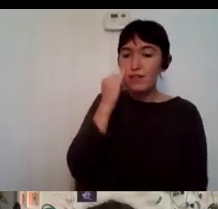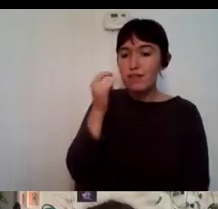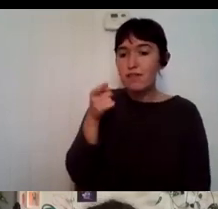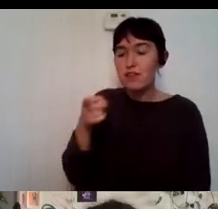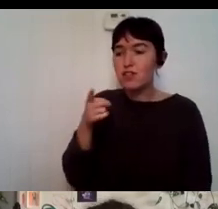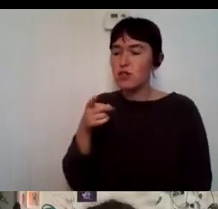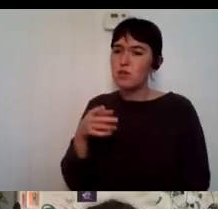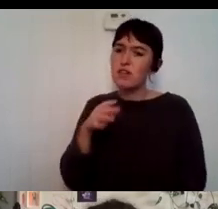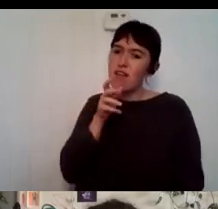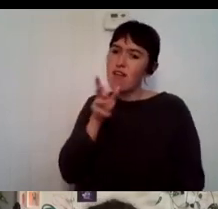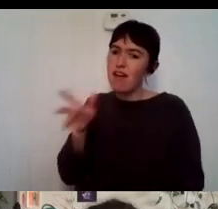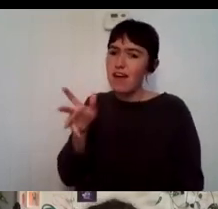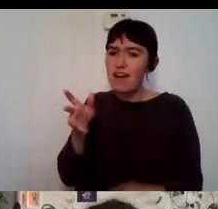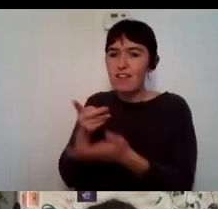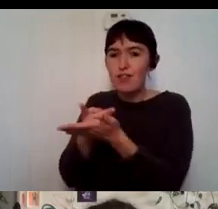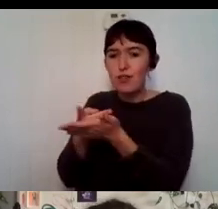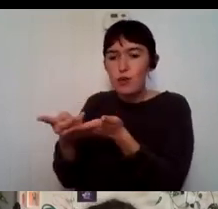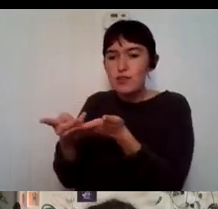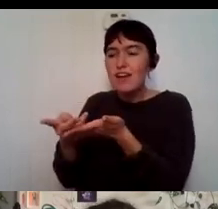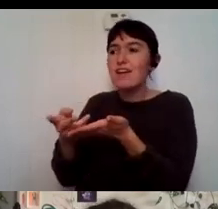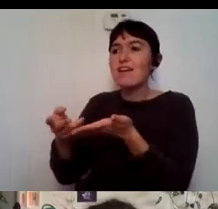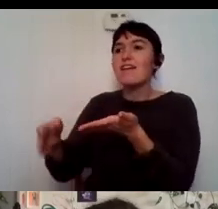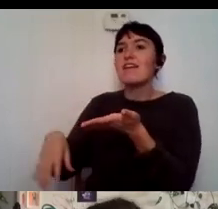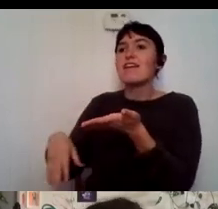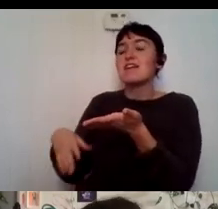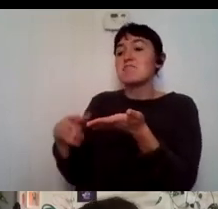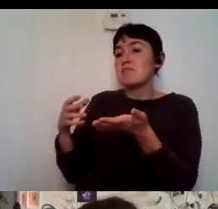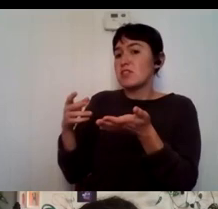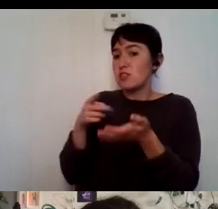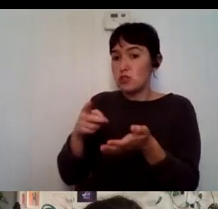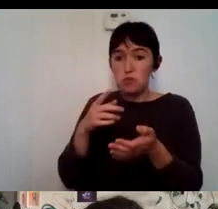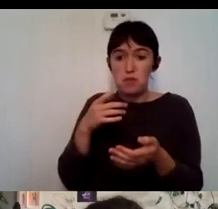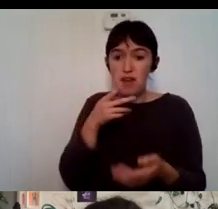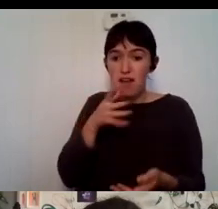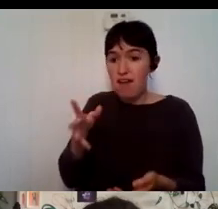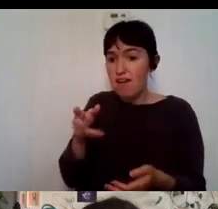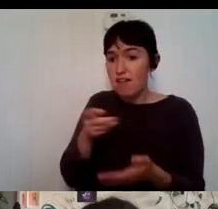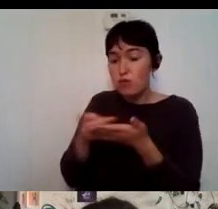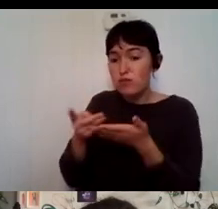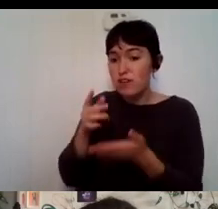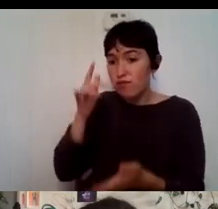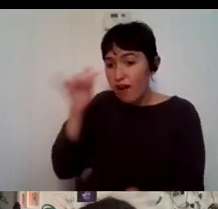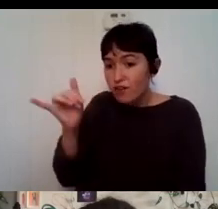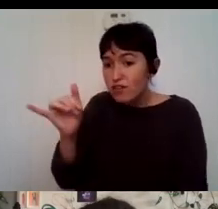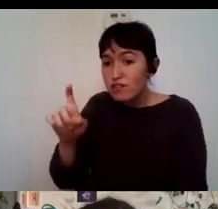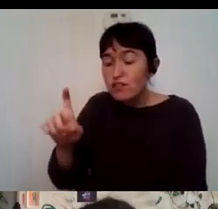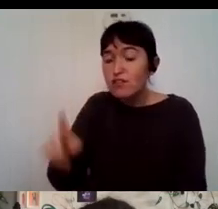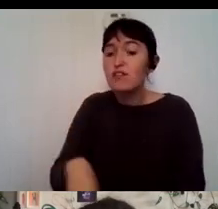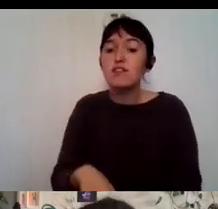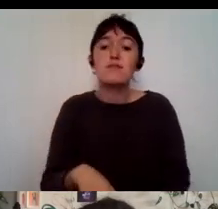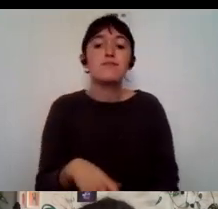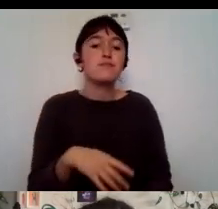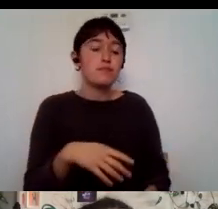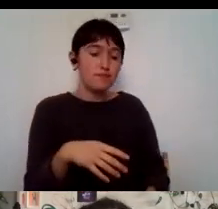Jonathan. So so there are things that we call sensitization and